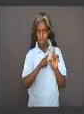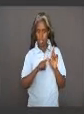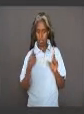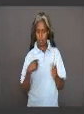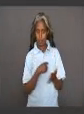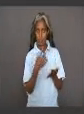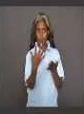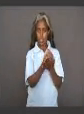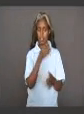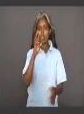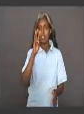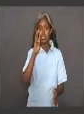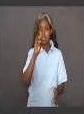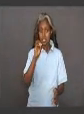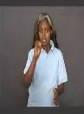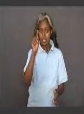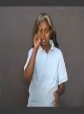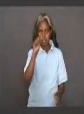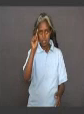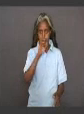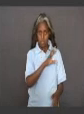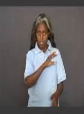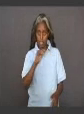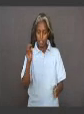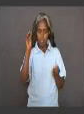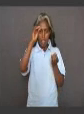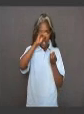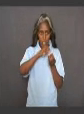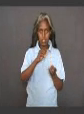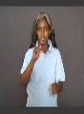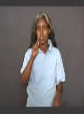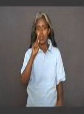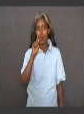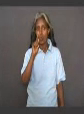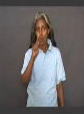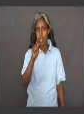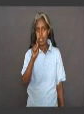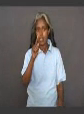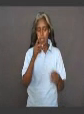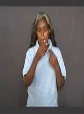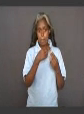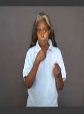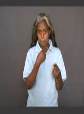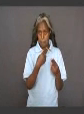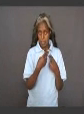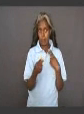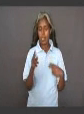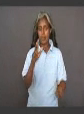take 60 degrees and then add 1 multiplied